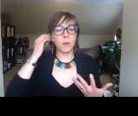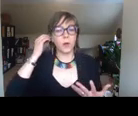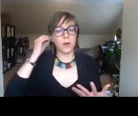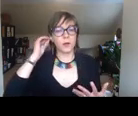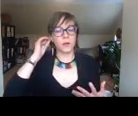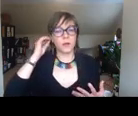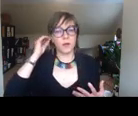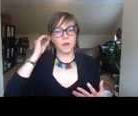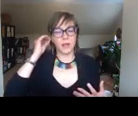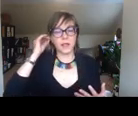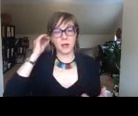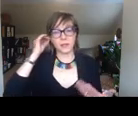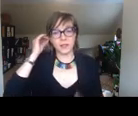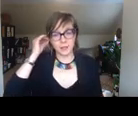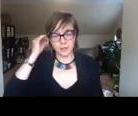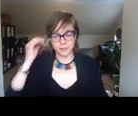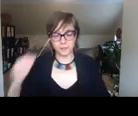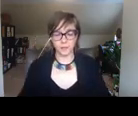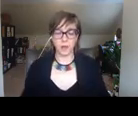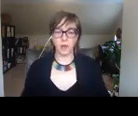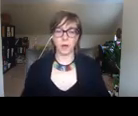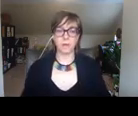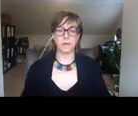came up with the idea of a 6th